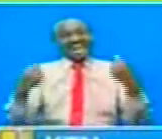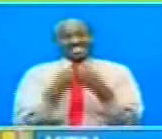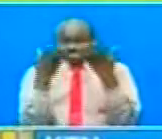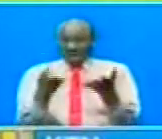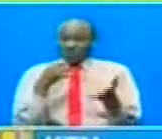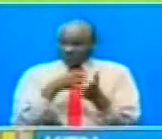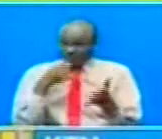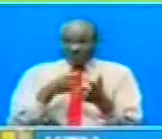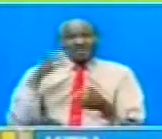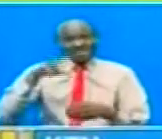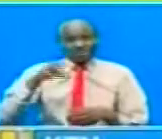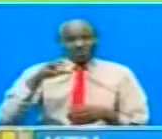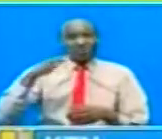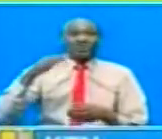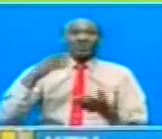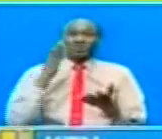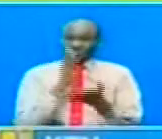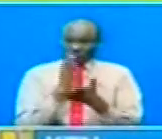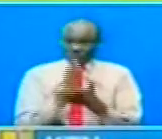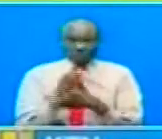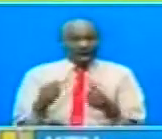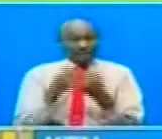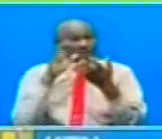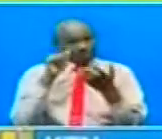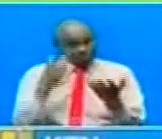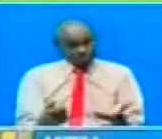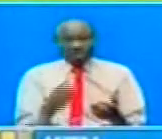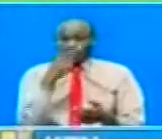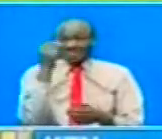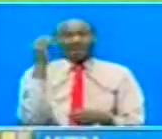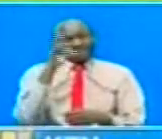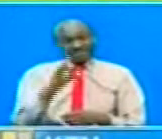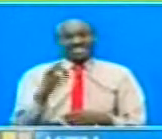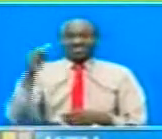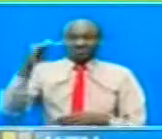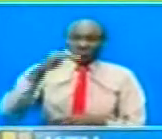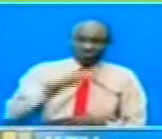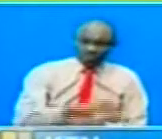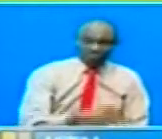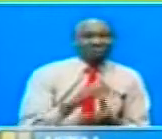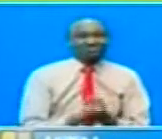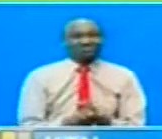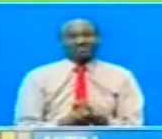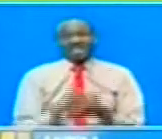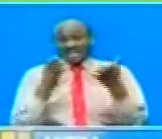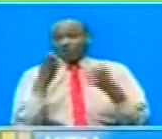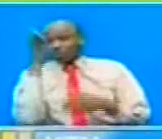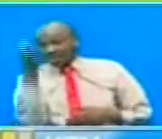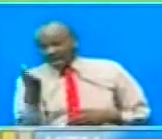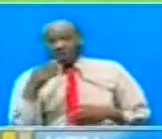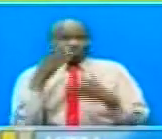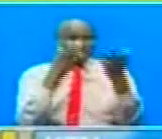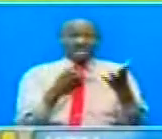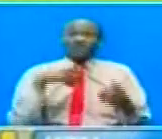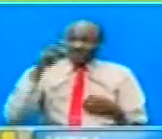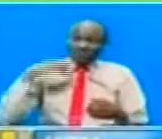involving PSVs have dropped by over 20%. Anywhere you are across the country, you can load your money straight